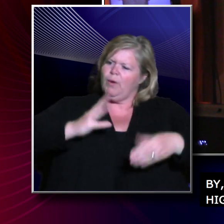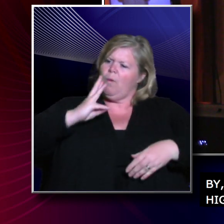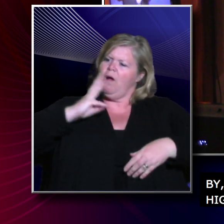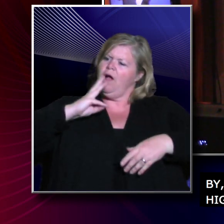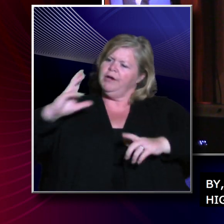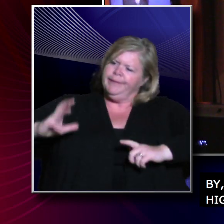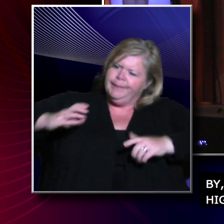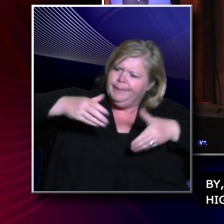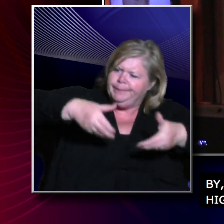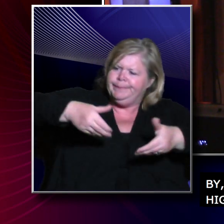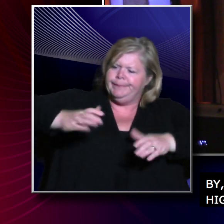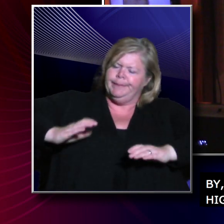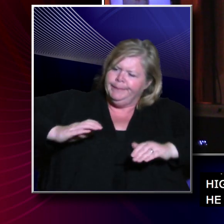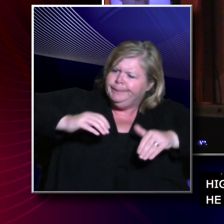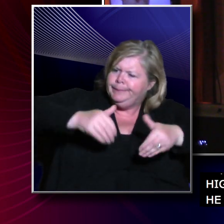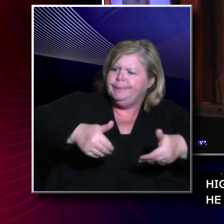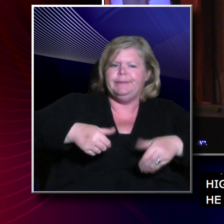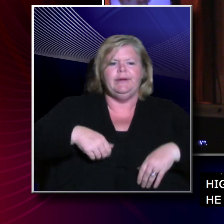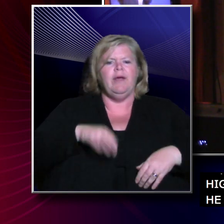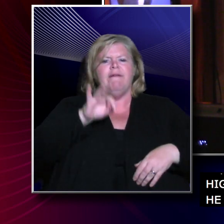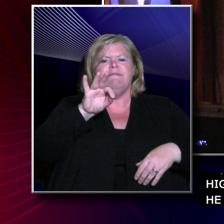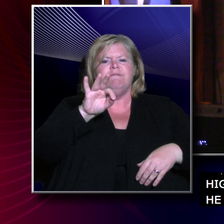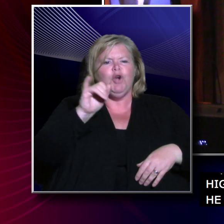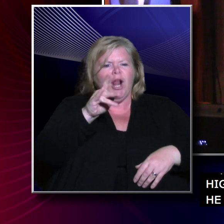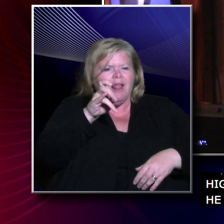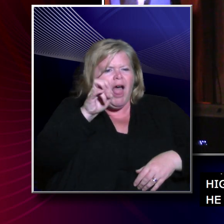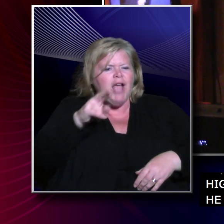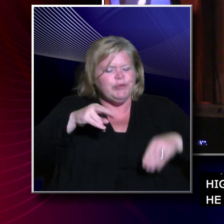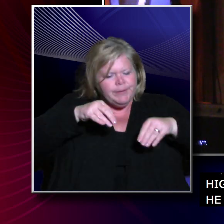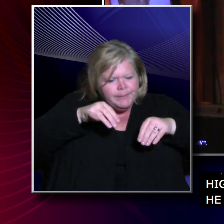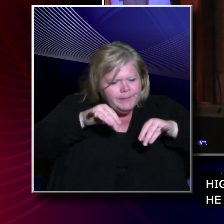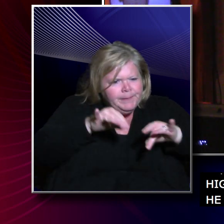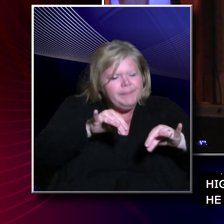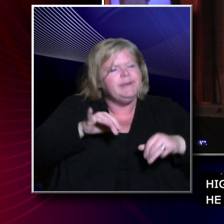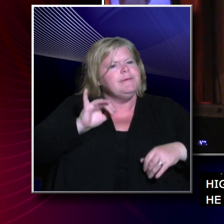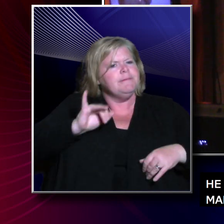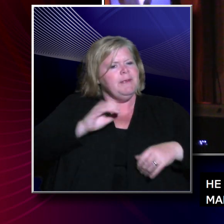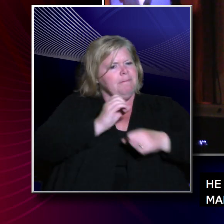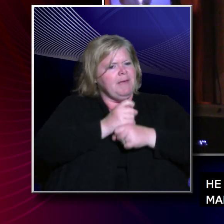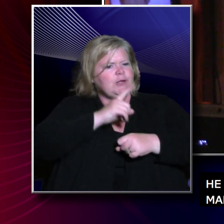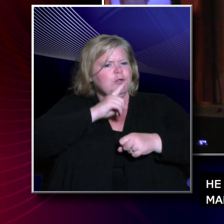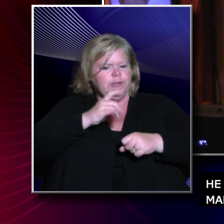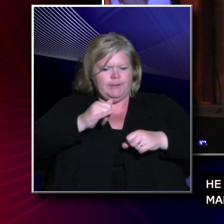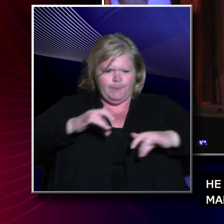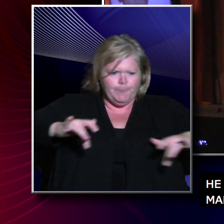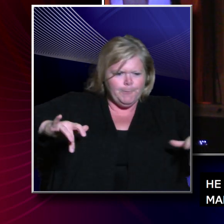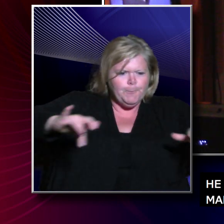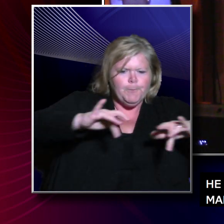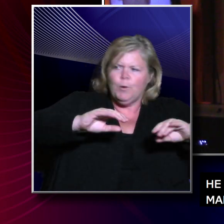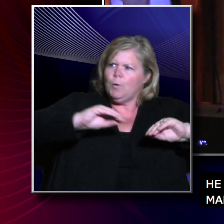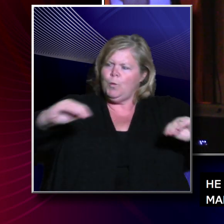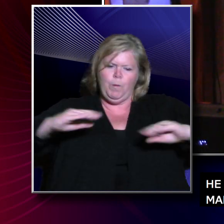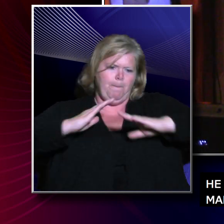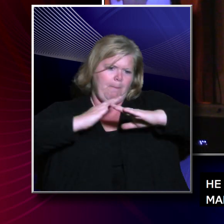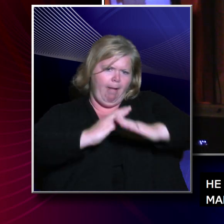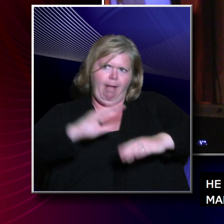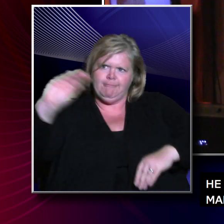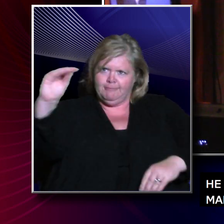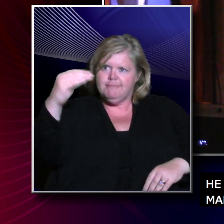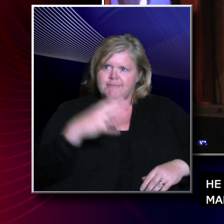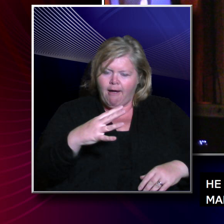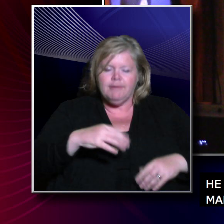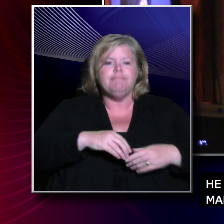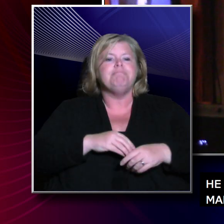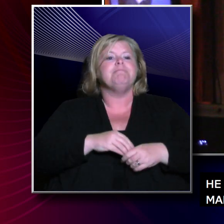water, he adds the fertilizer, and he makes sure the other plant doesn't block the sunlight.